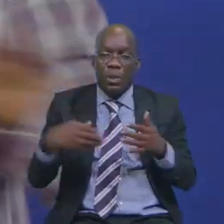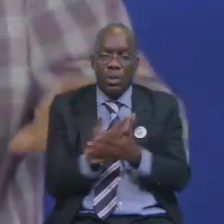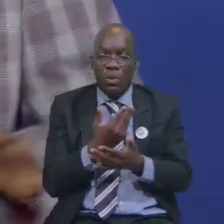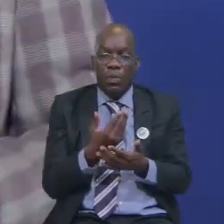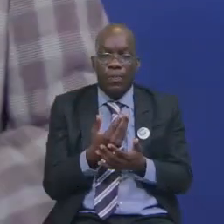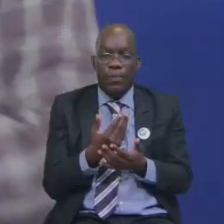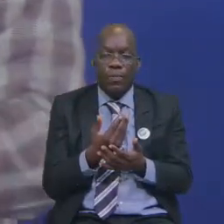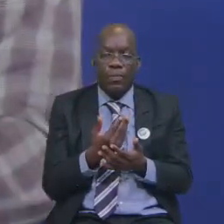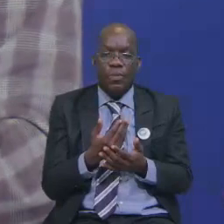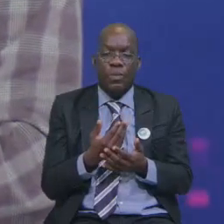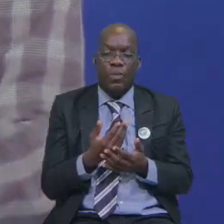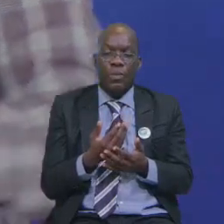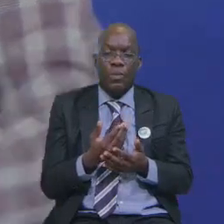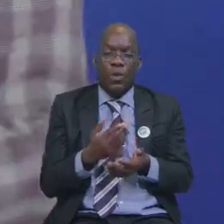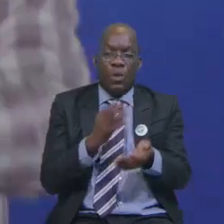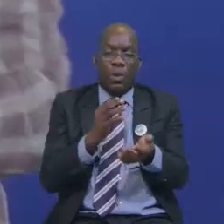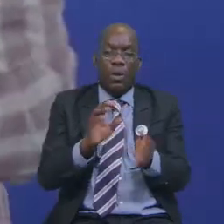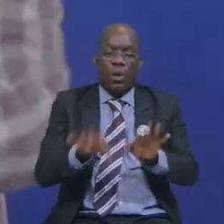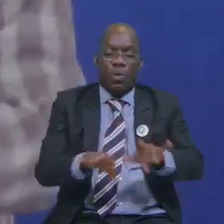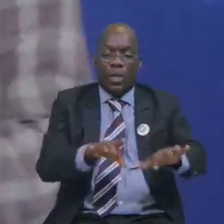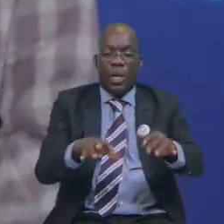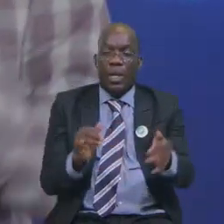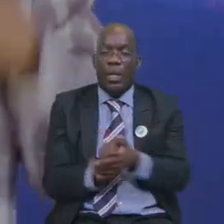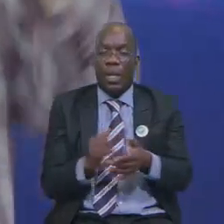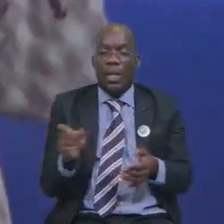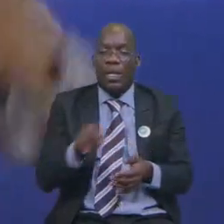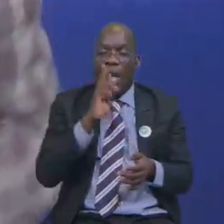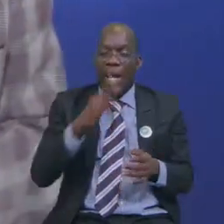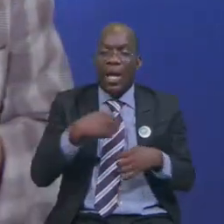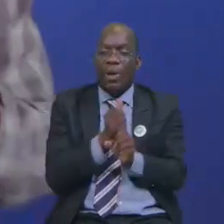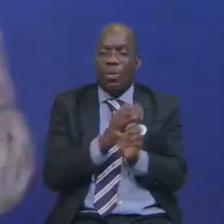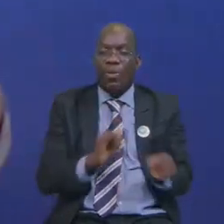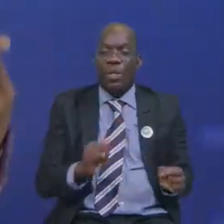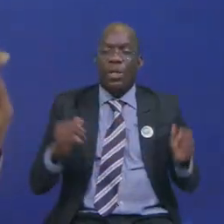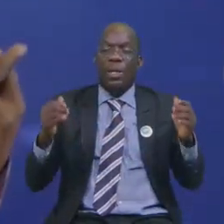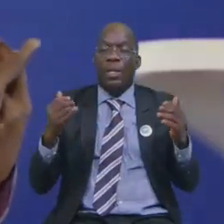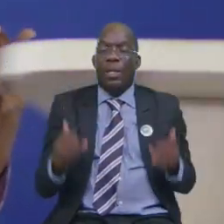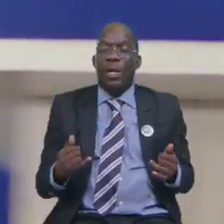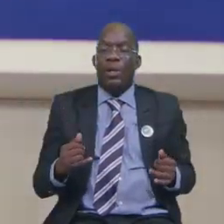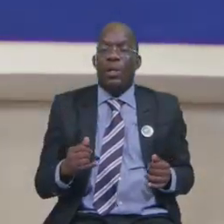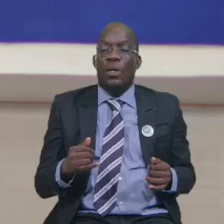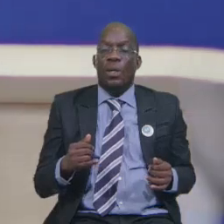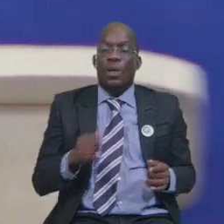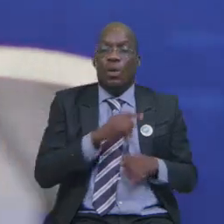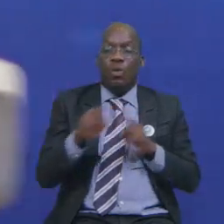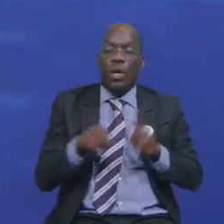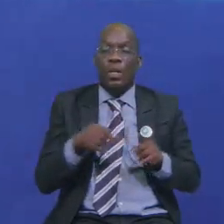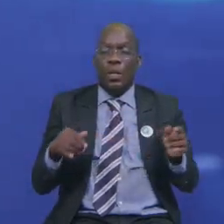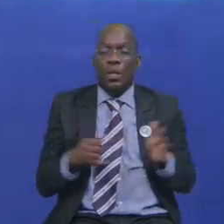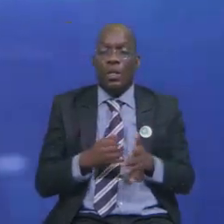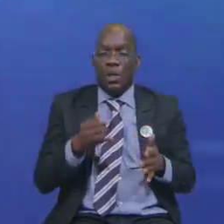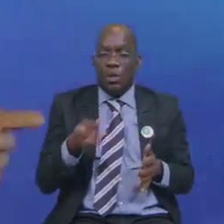the new computers they're making now? And then we have the internet G5 when it was only